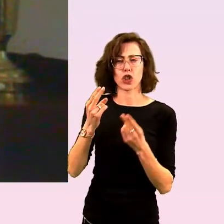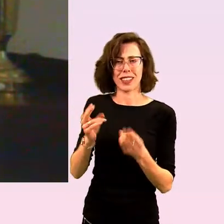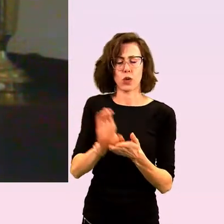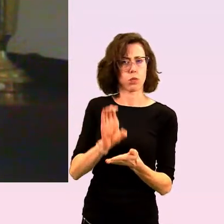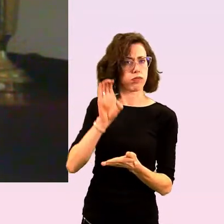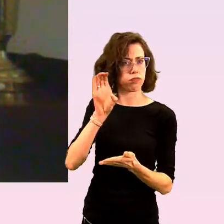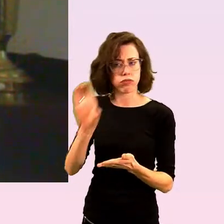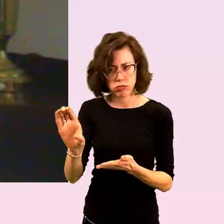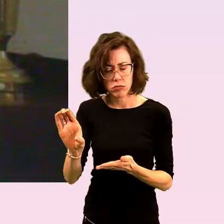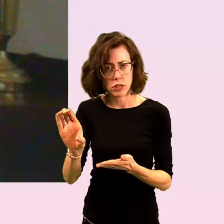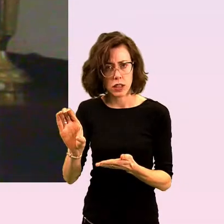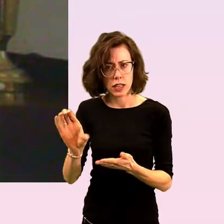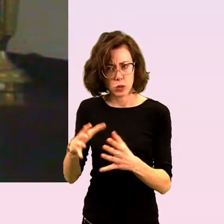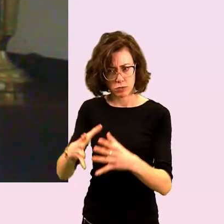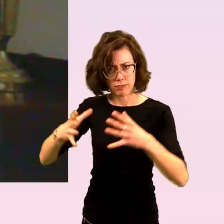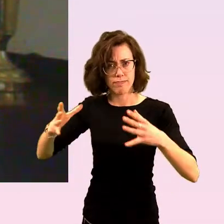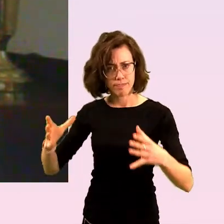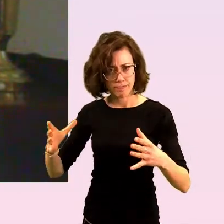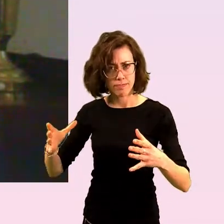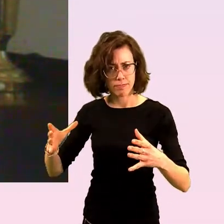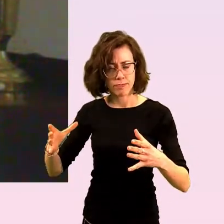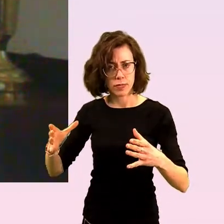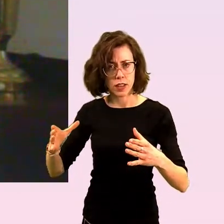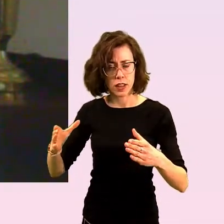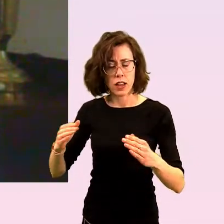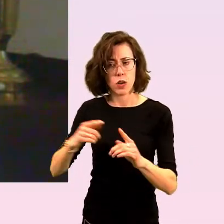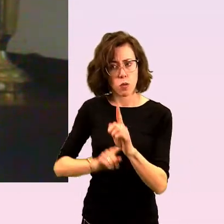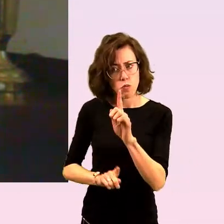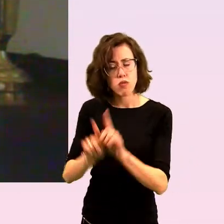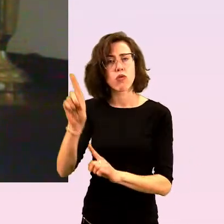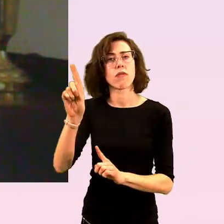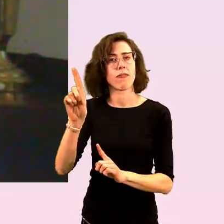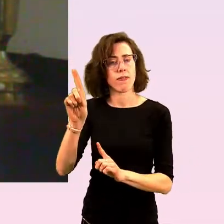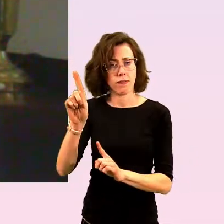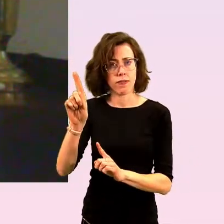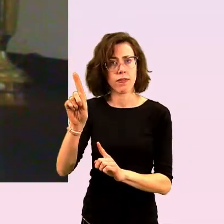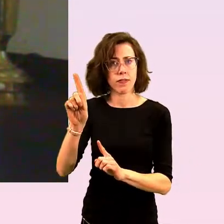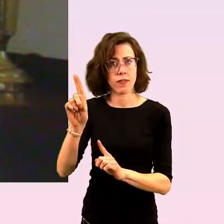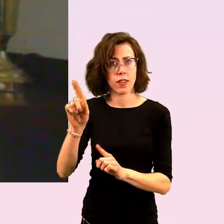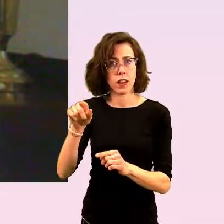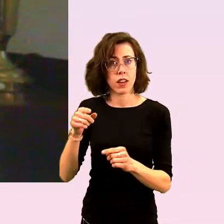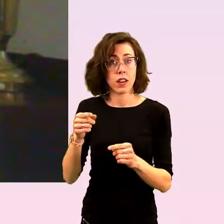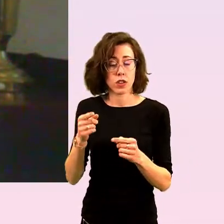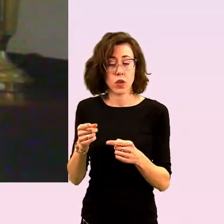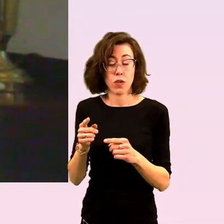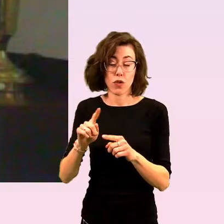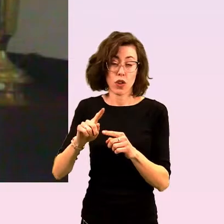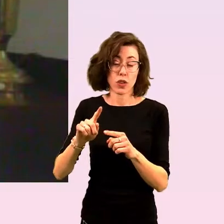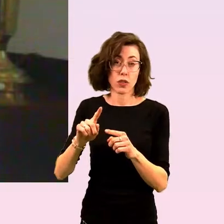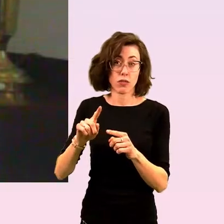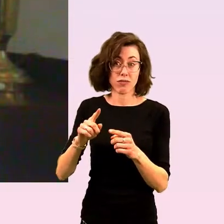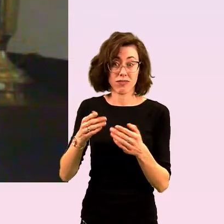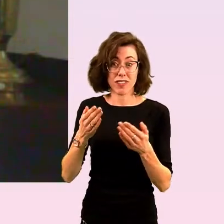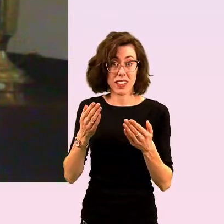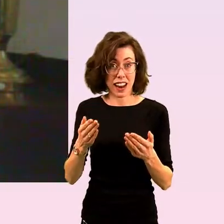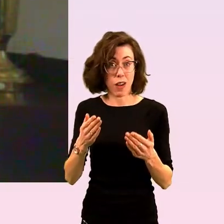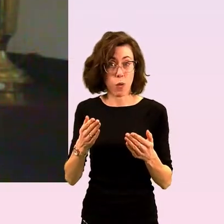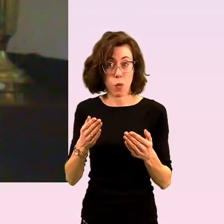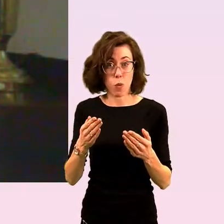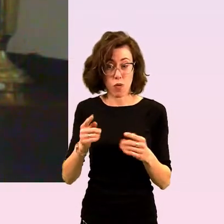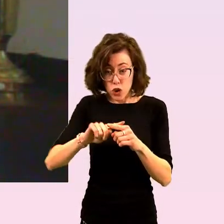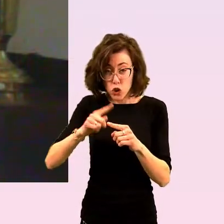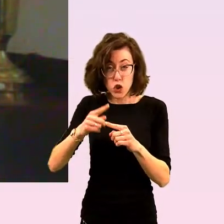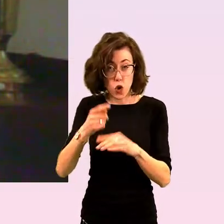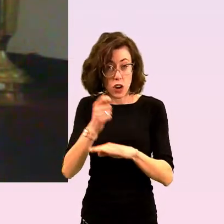know, and to actually improve the access so that it was temporarily made available for everyone, regardless